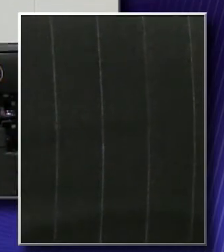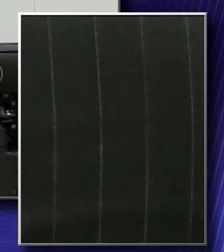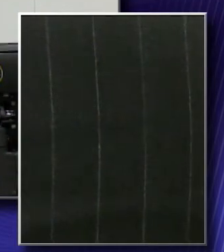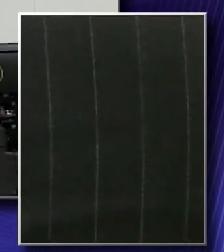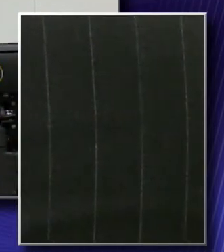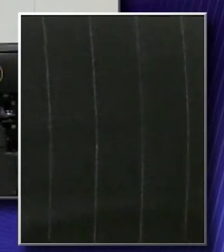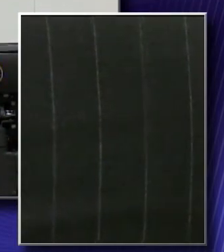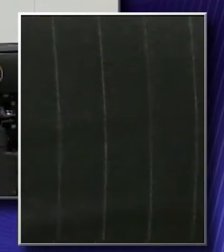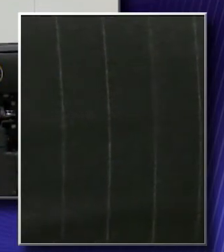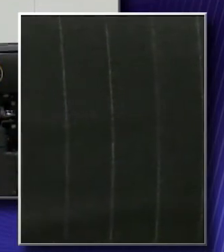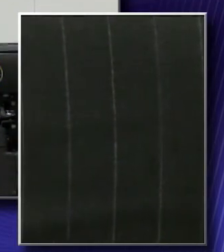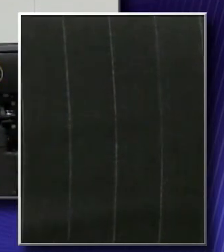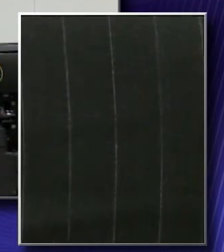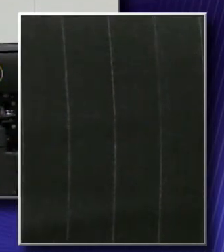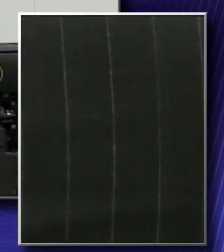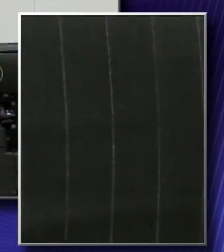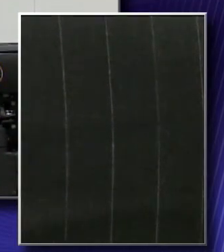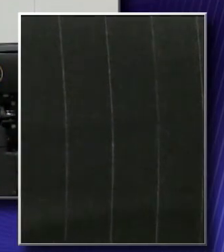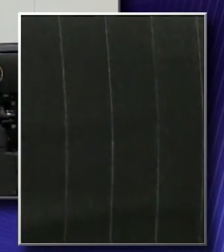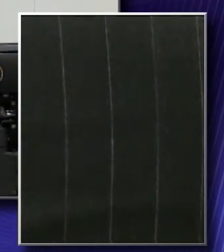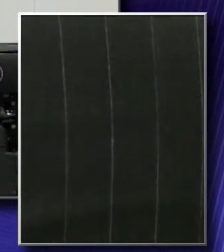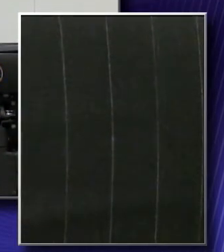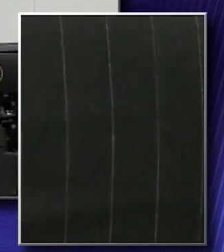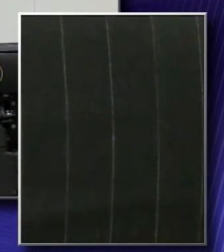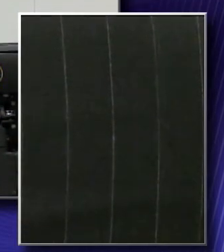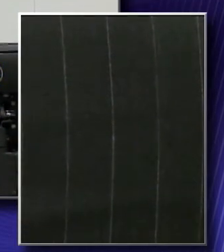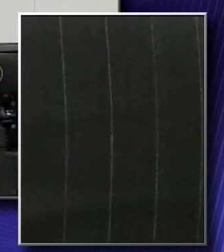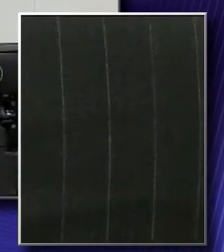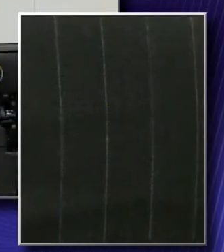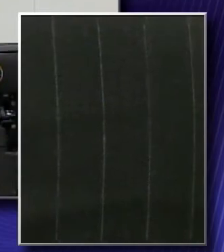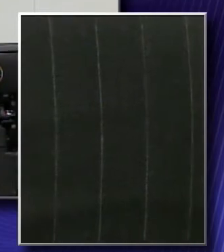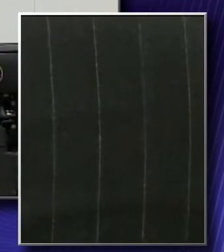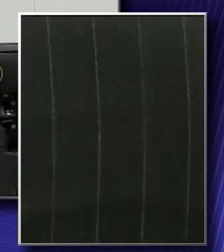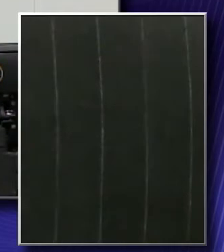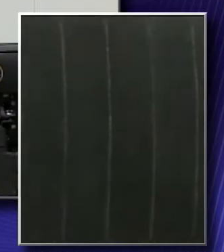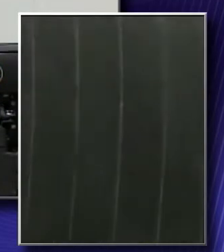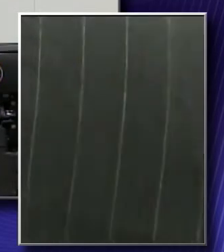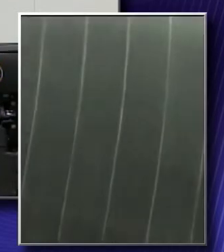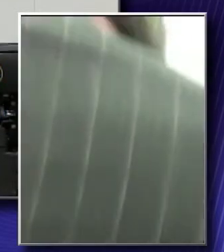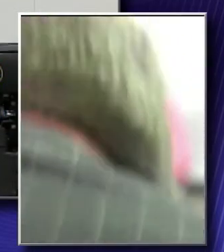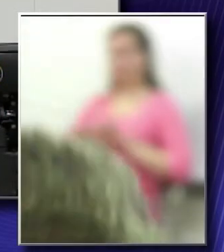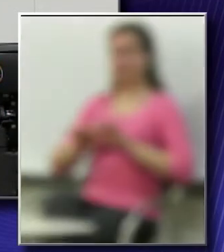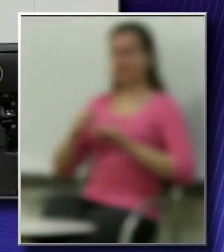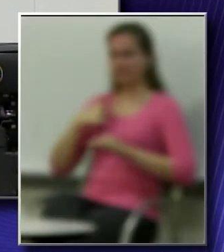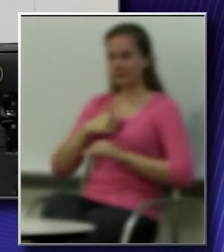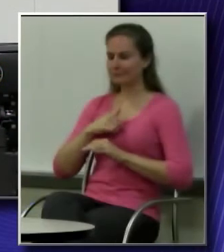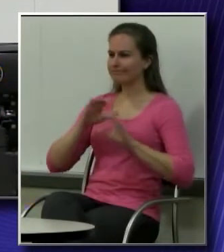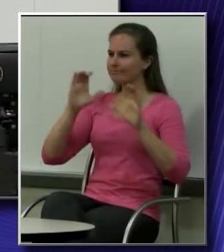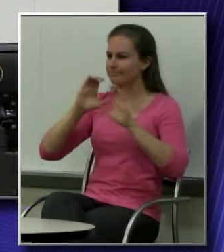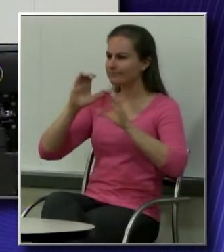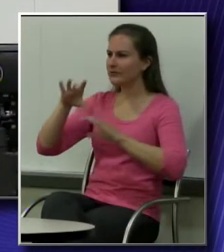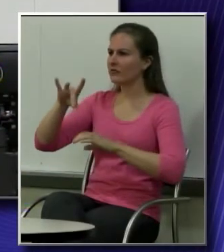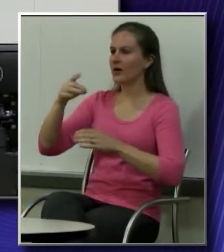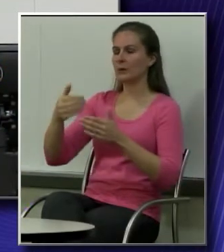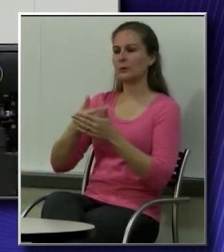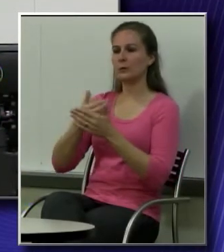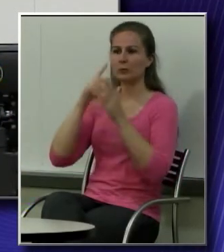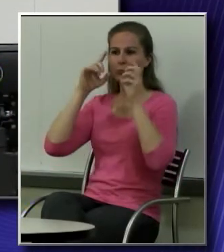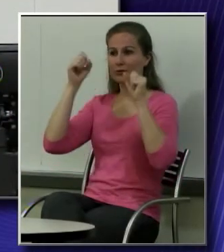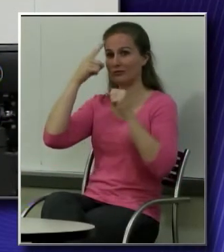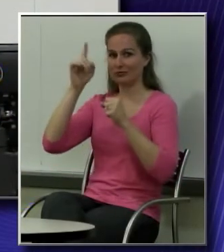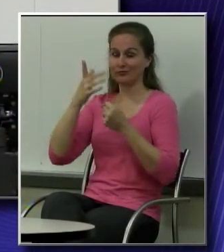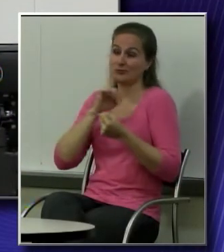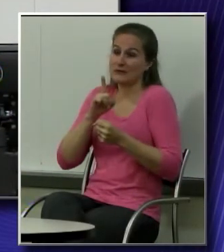process. This is a critically important undertaking for the University of North Carolina system and for our whole state,